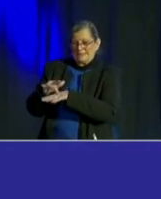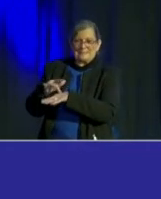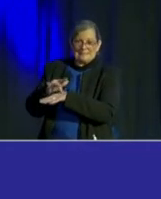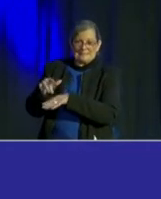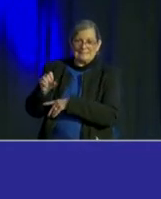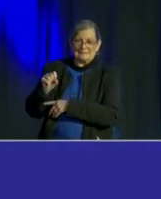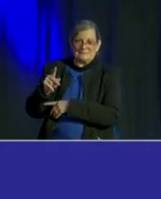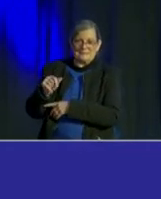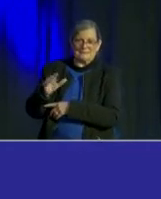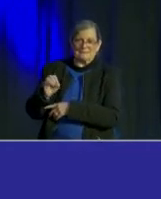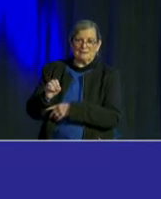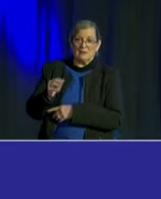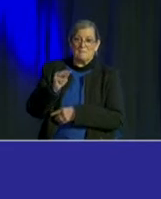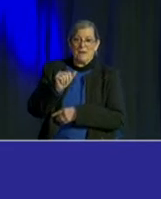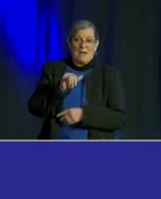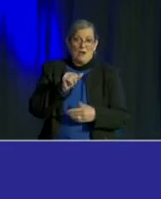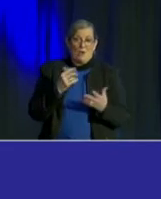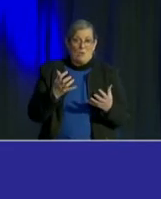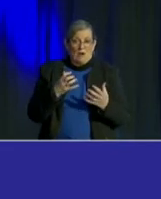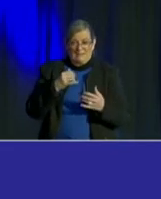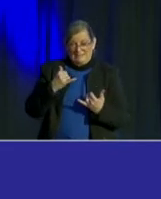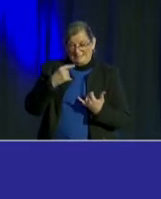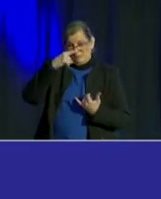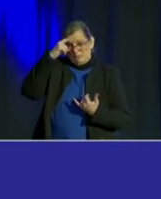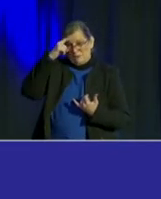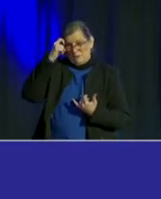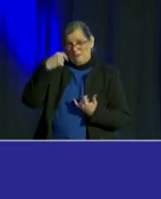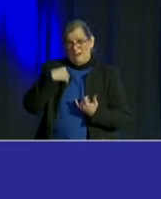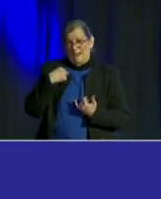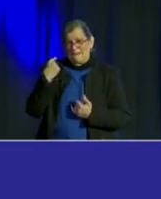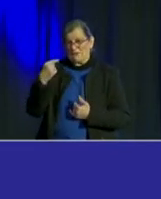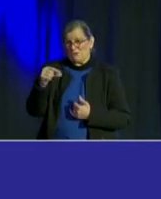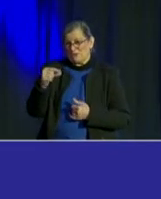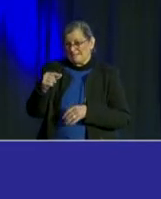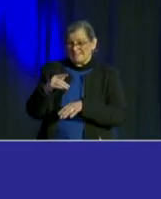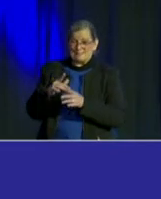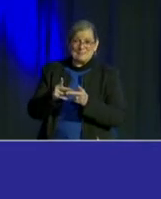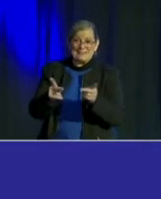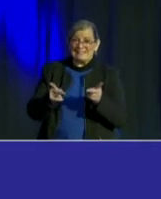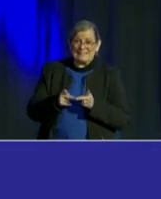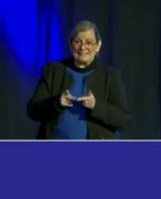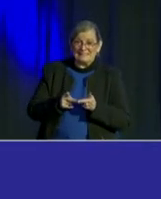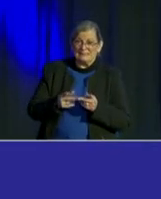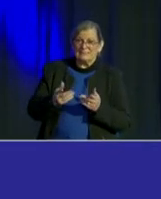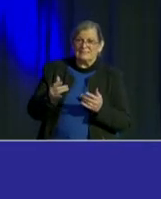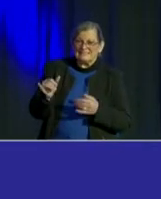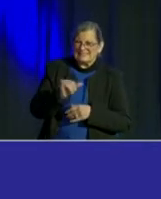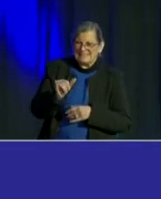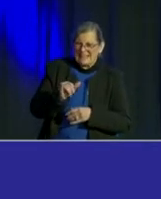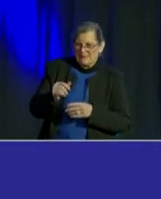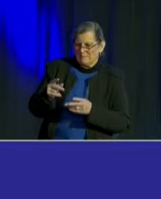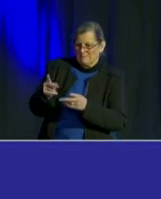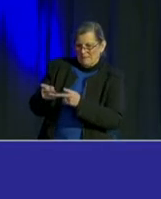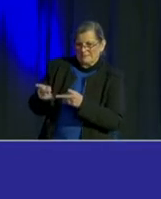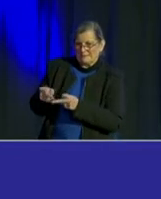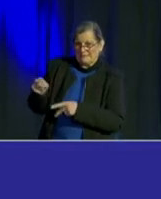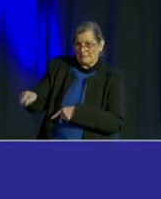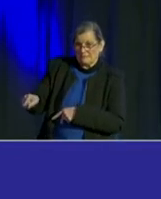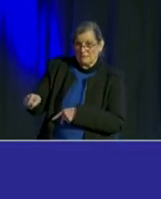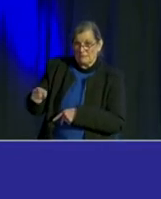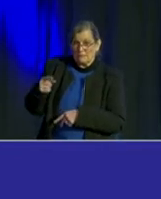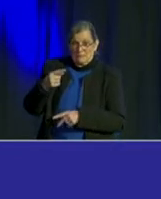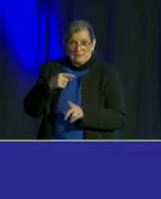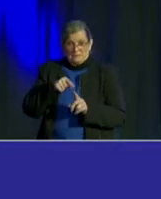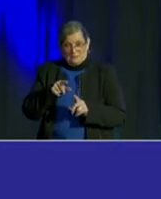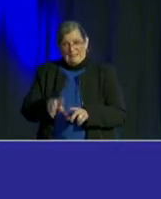and her friends have green space and play space on that site. So we're going to make sure that happens because of investments